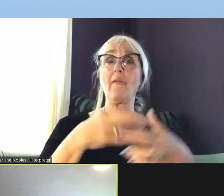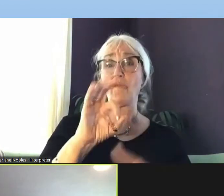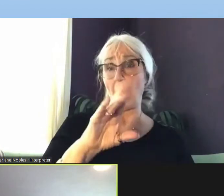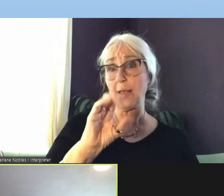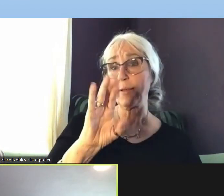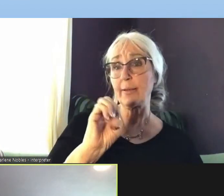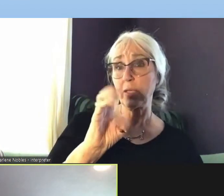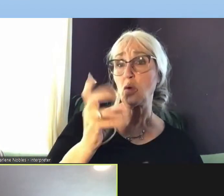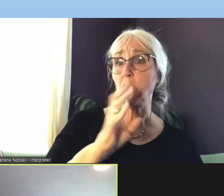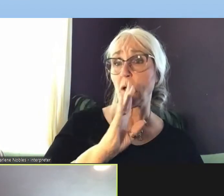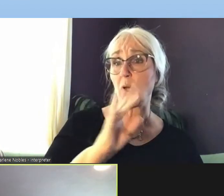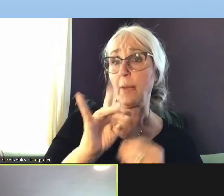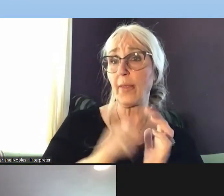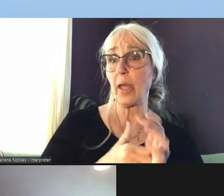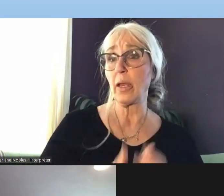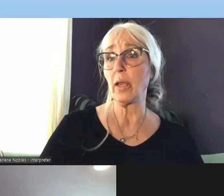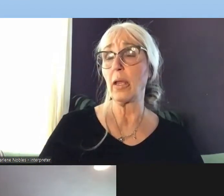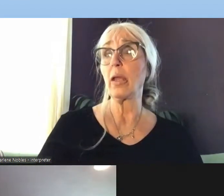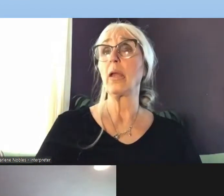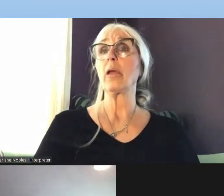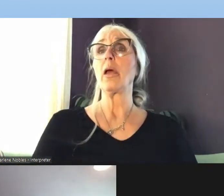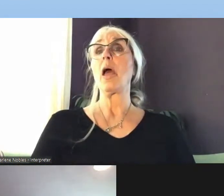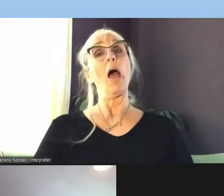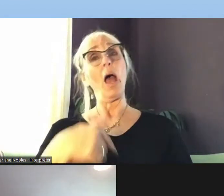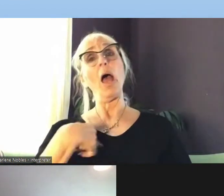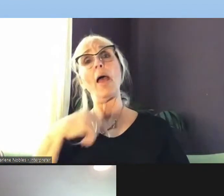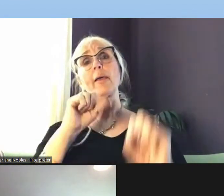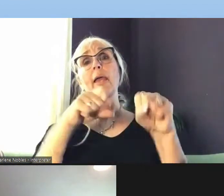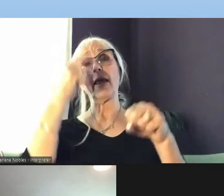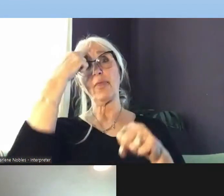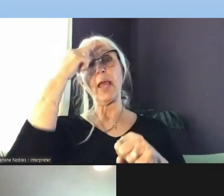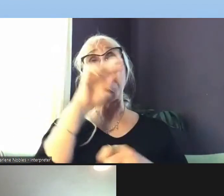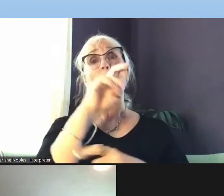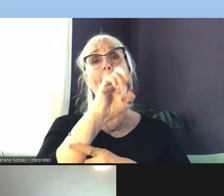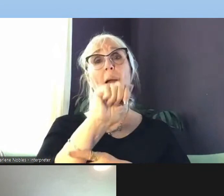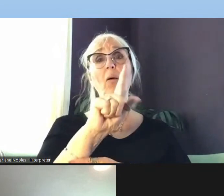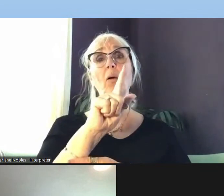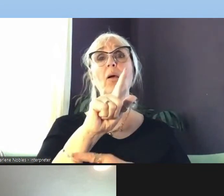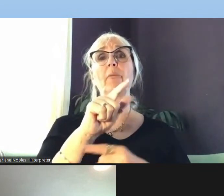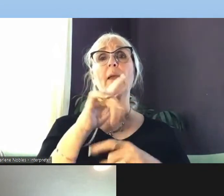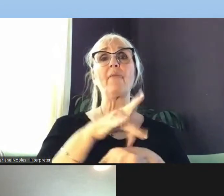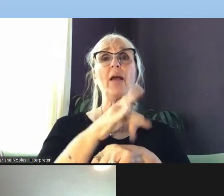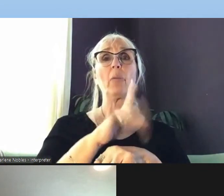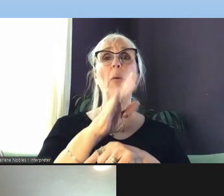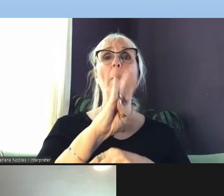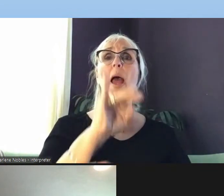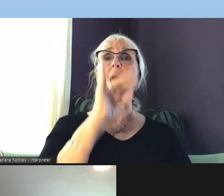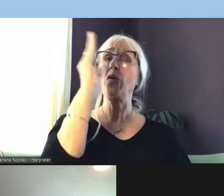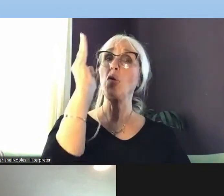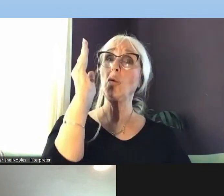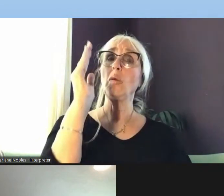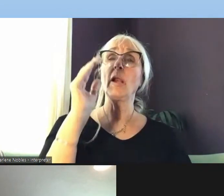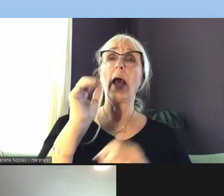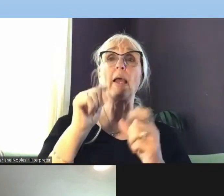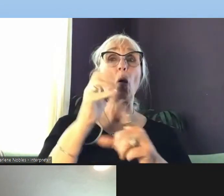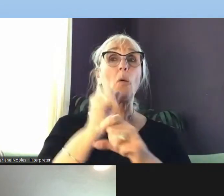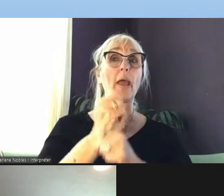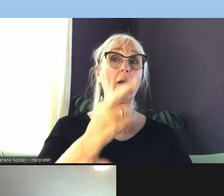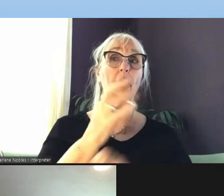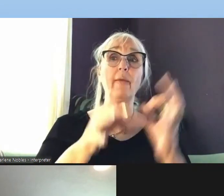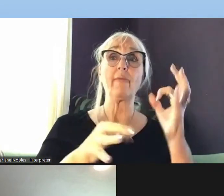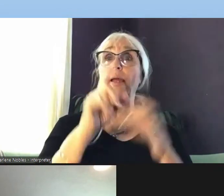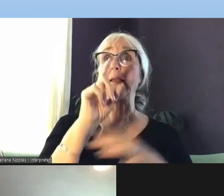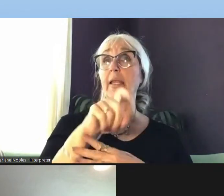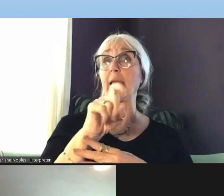it? I think April was gonna be available by Zoom, or I can go get her if I need to. But I think